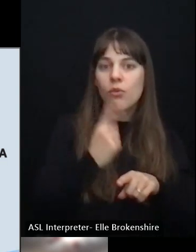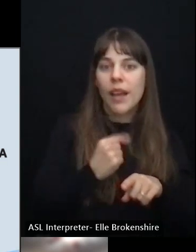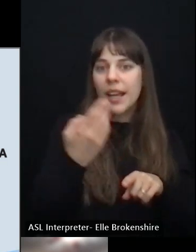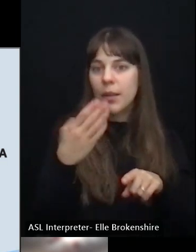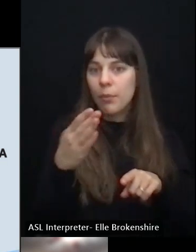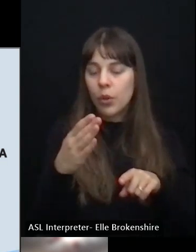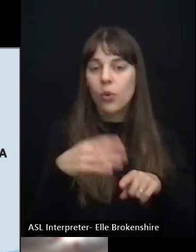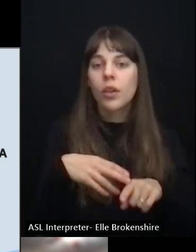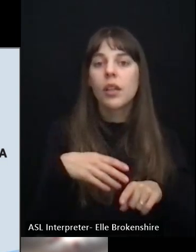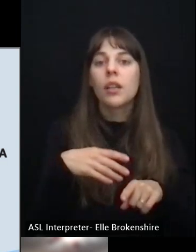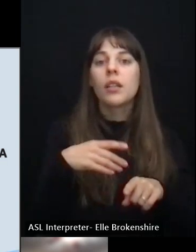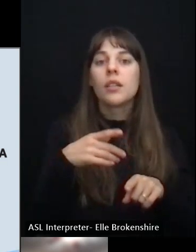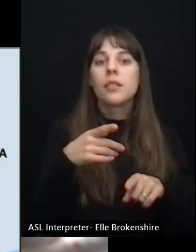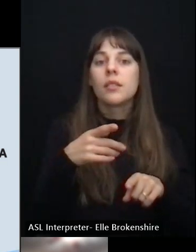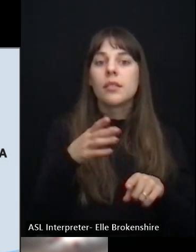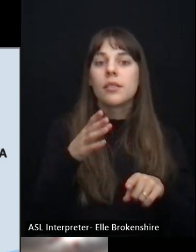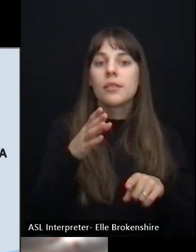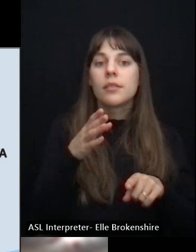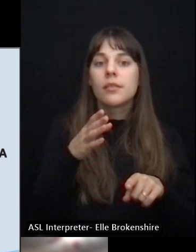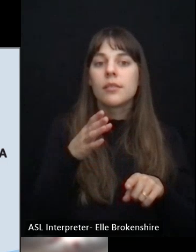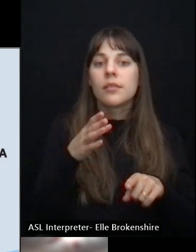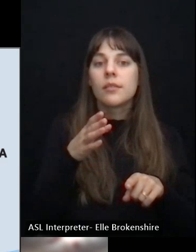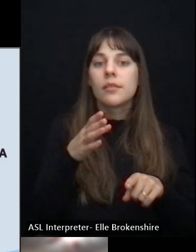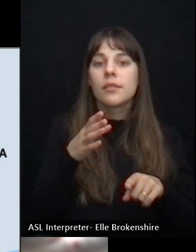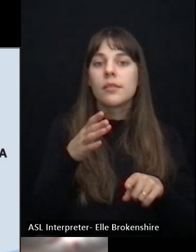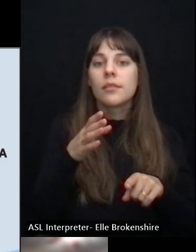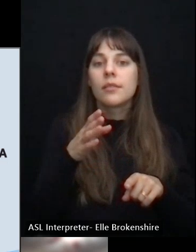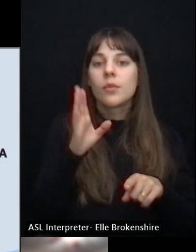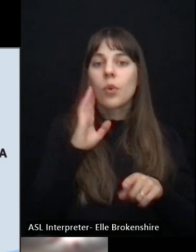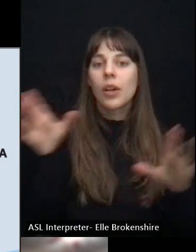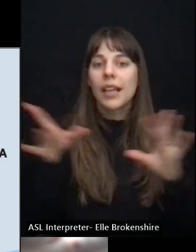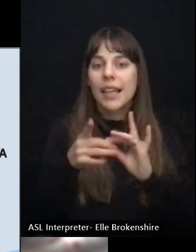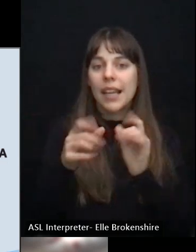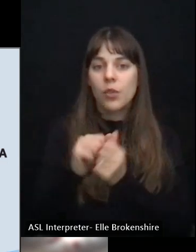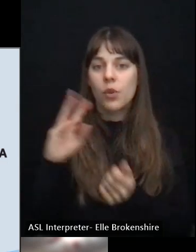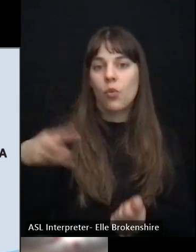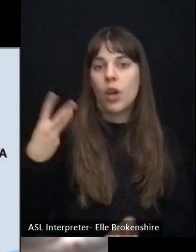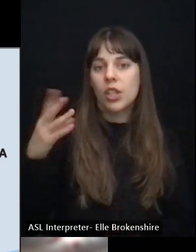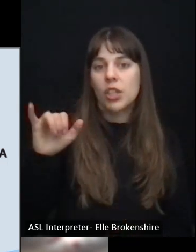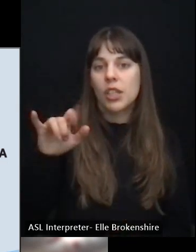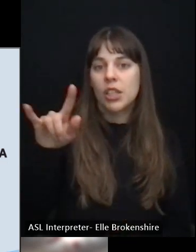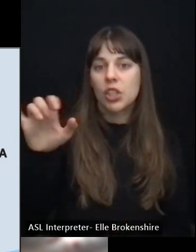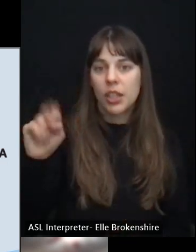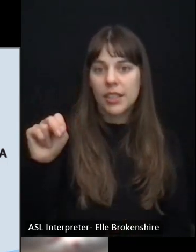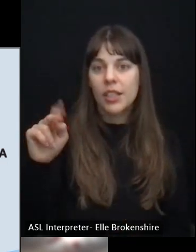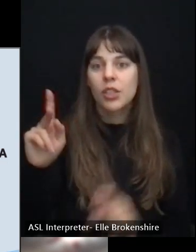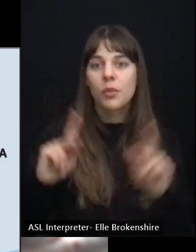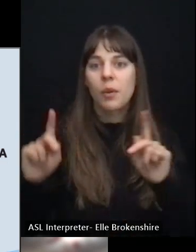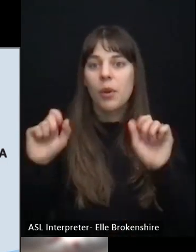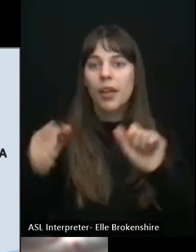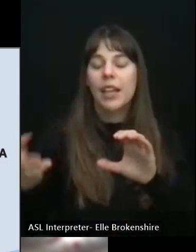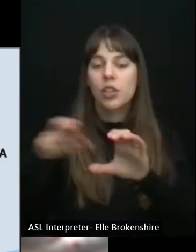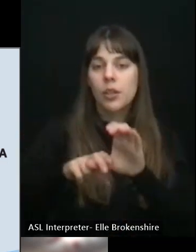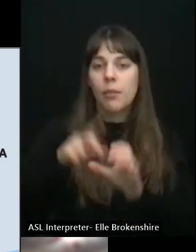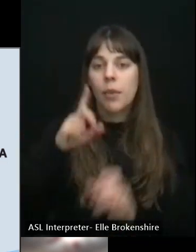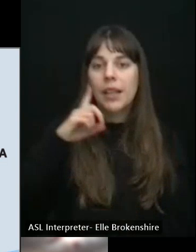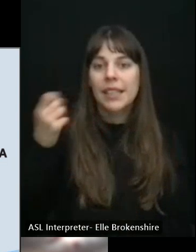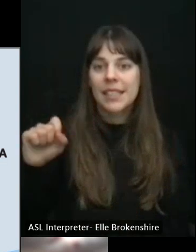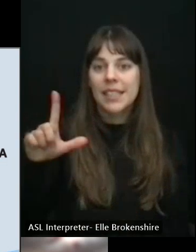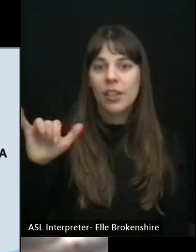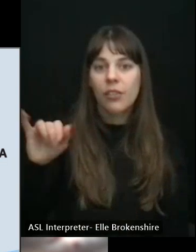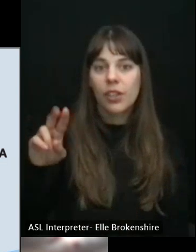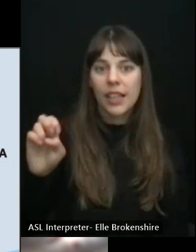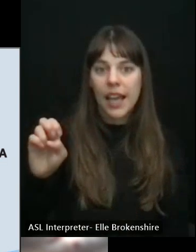versa. On the weekends, all three lines will go into town. So the red, blue, and silver will go